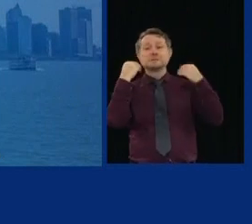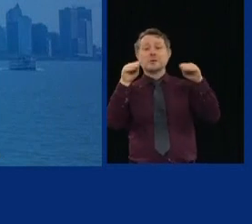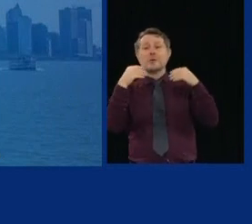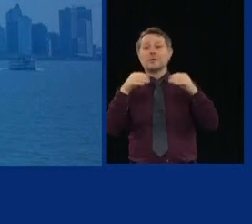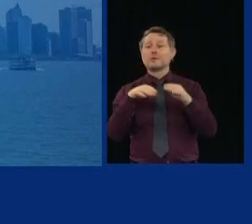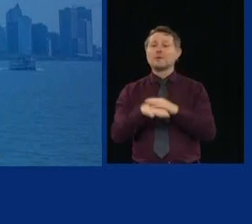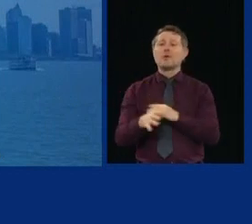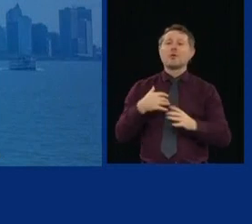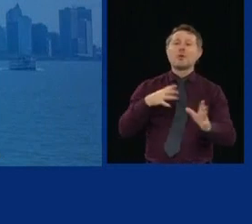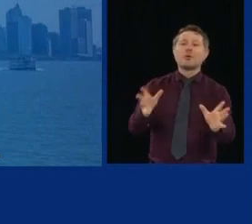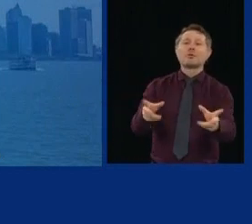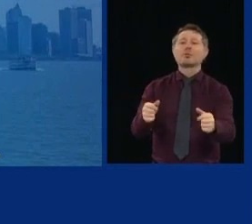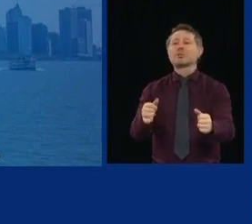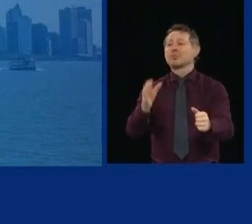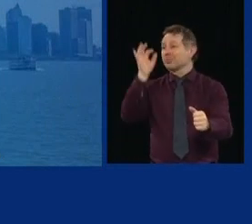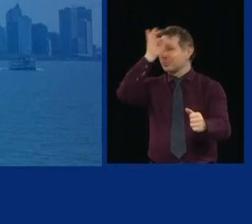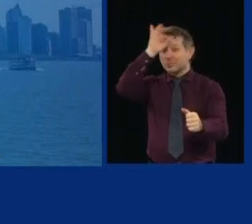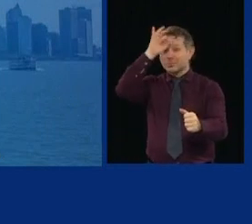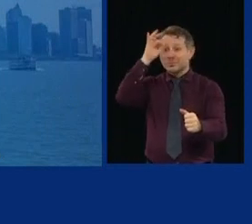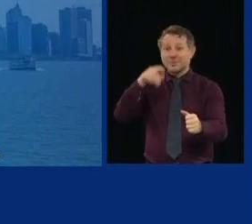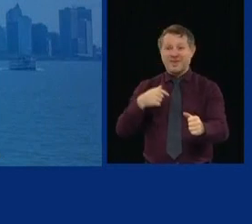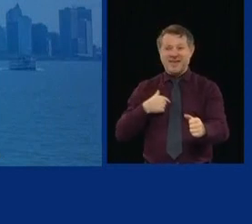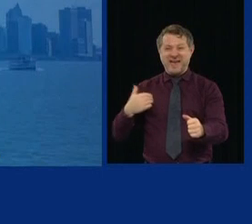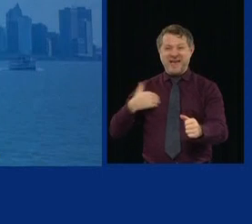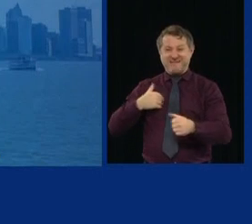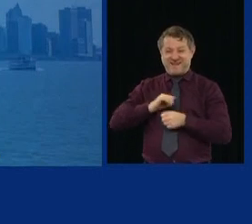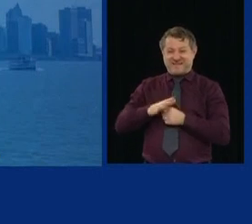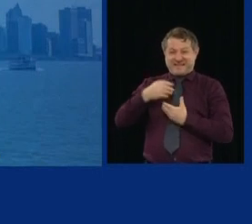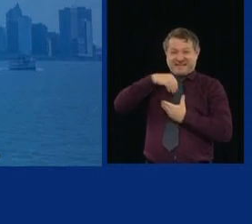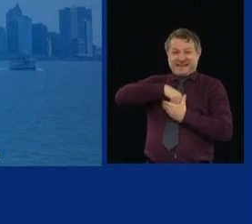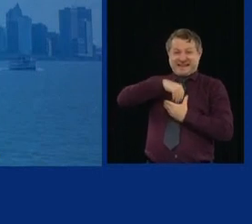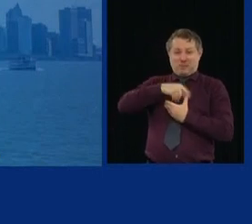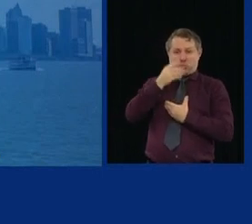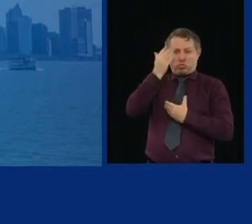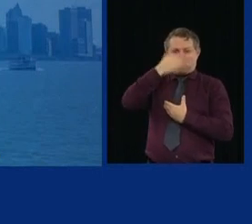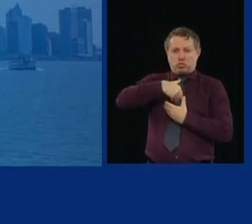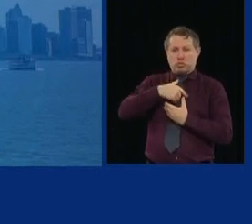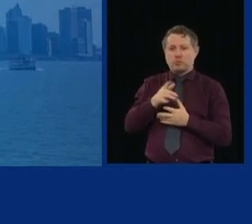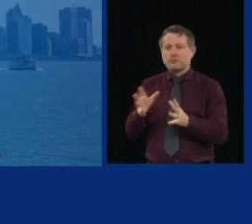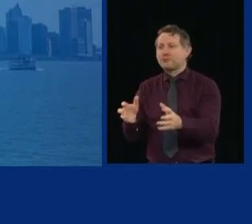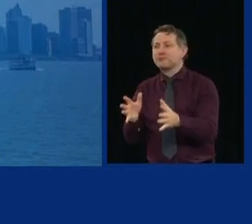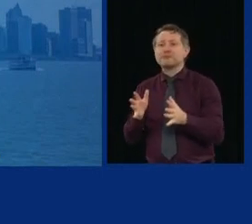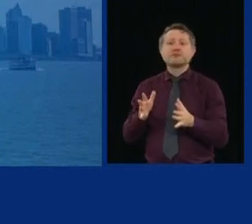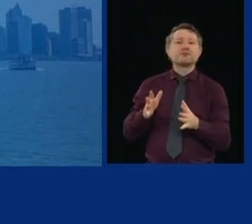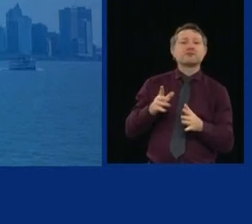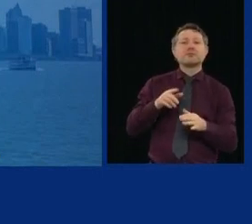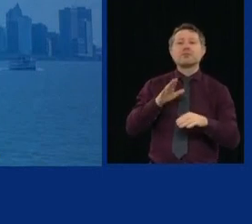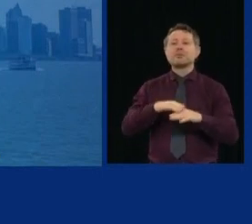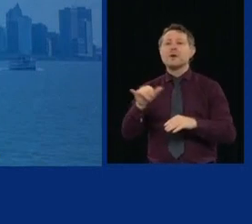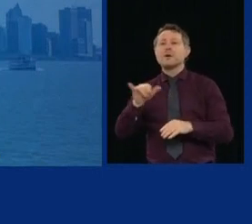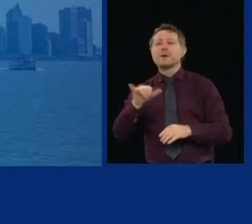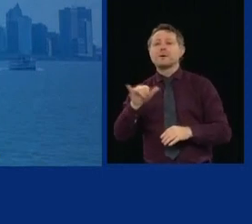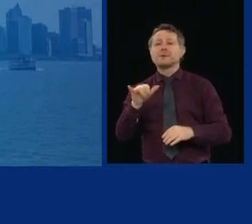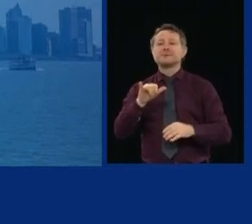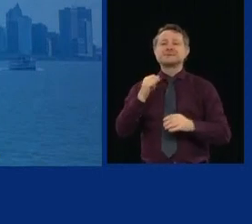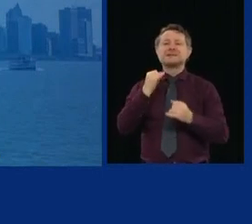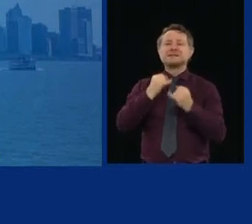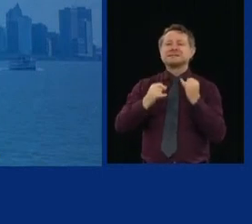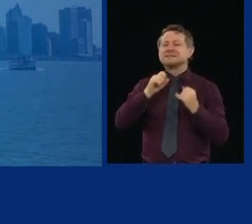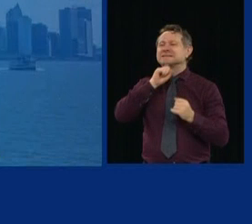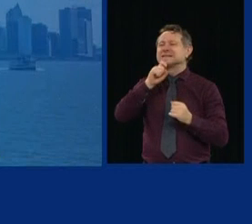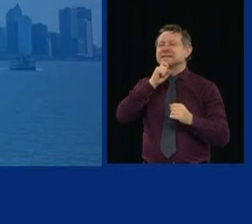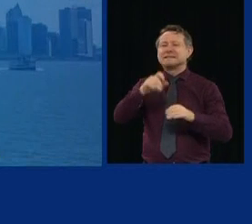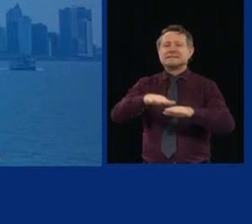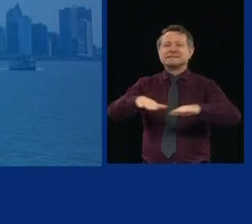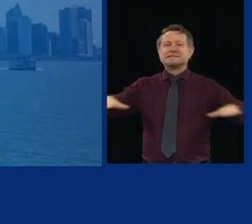I have the virus. Put my hand on a stainless steel counter. You can come